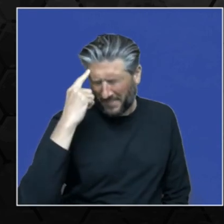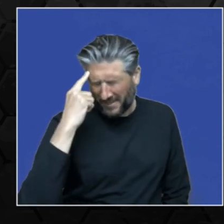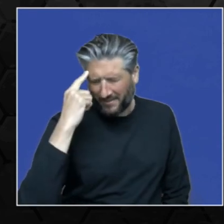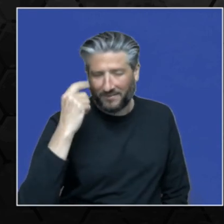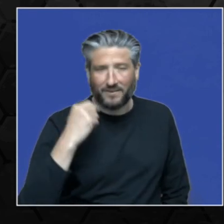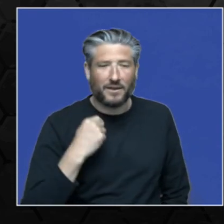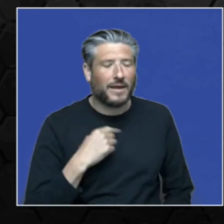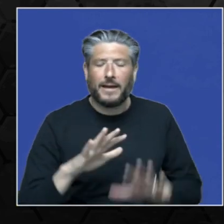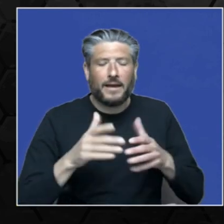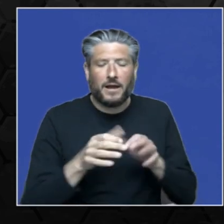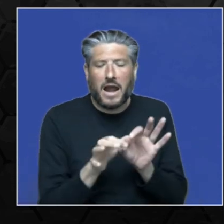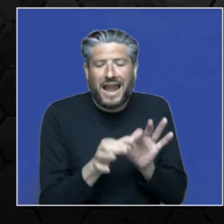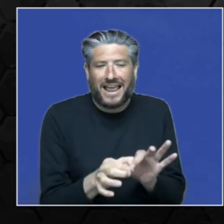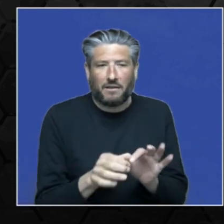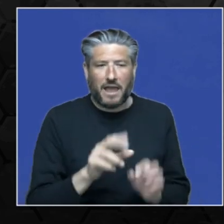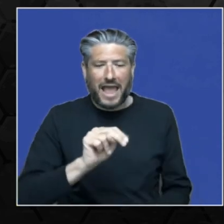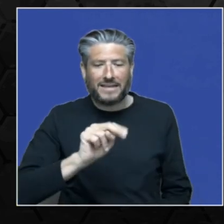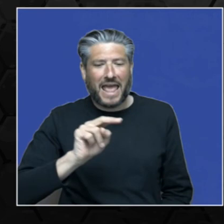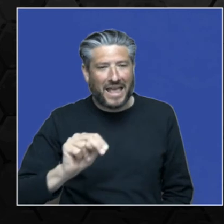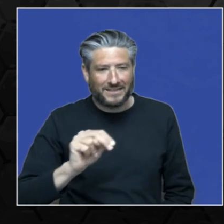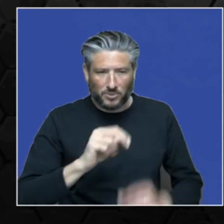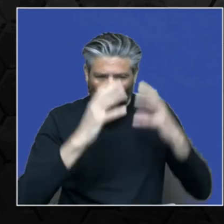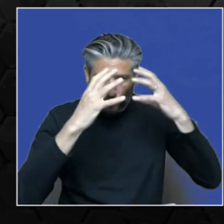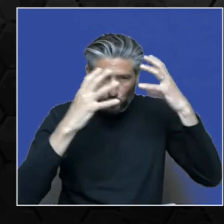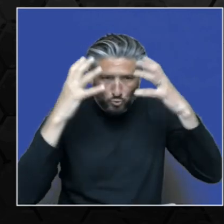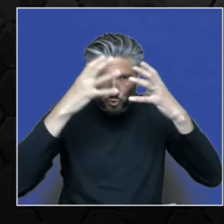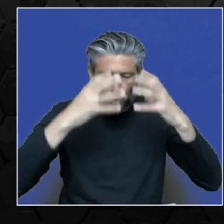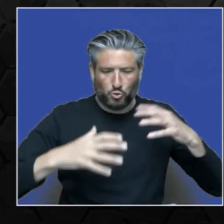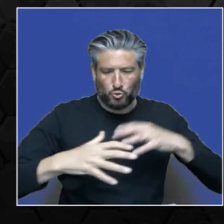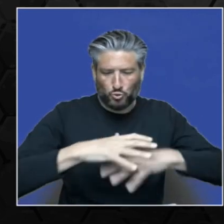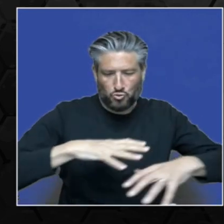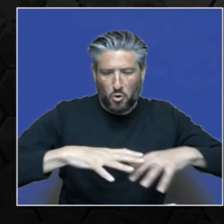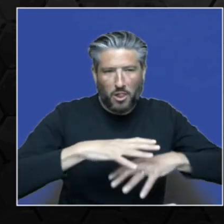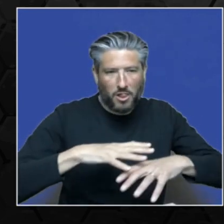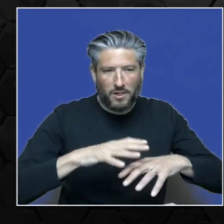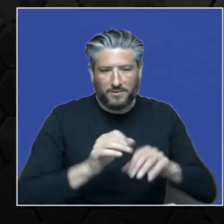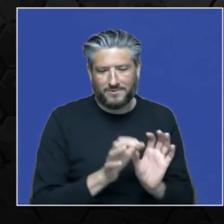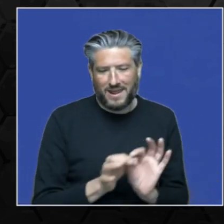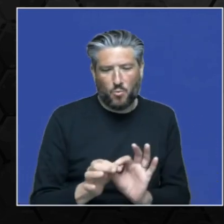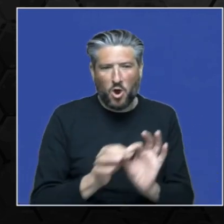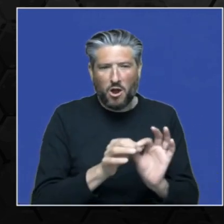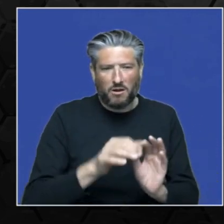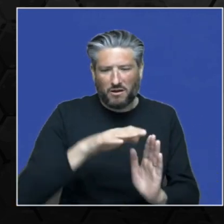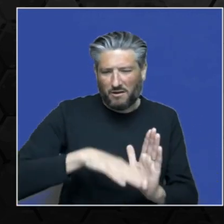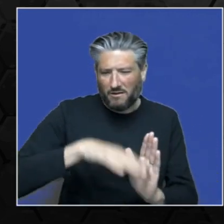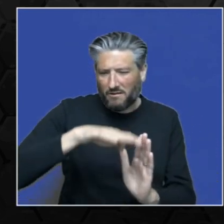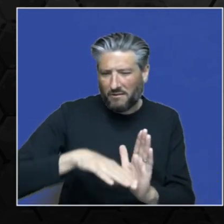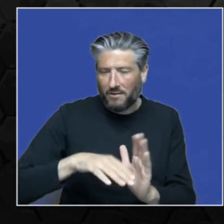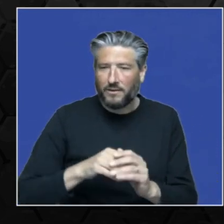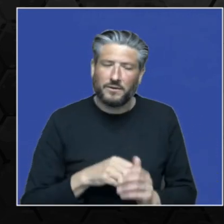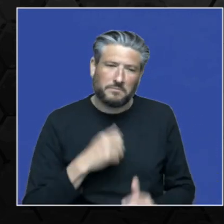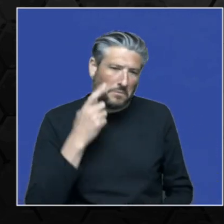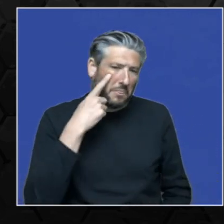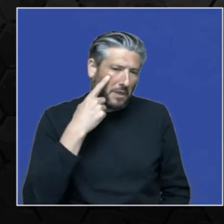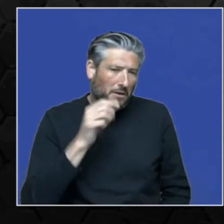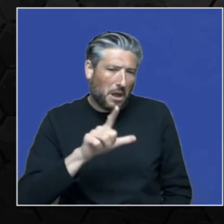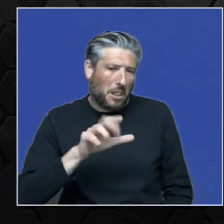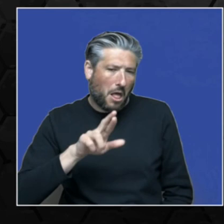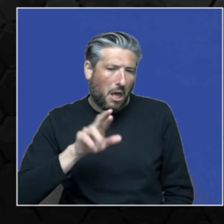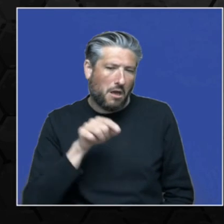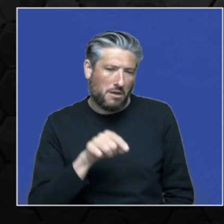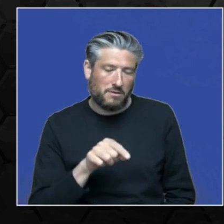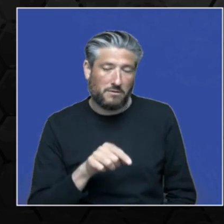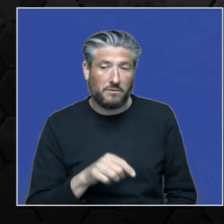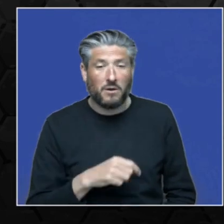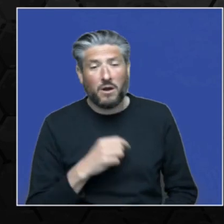there is the multiple of logistic regression, but other technique is most used is